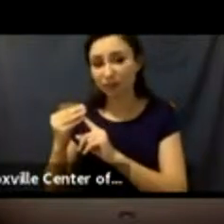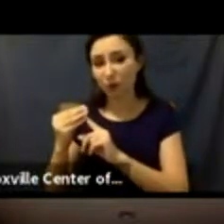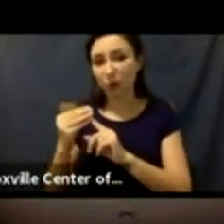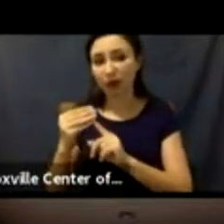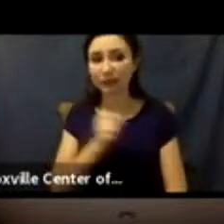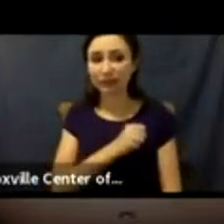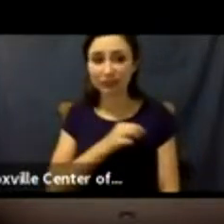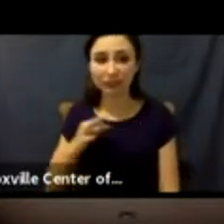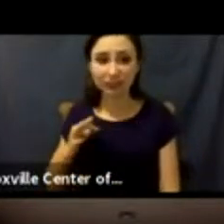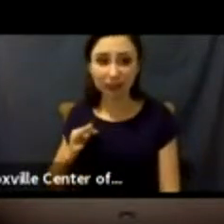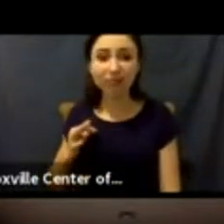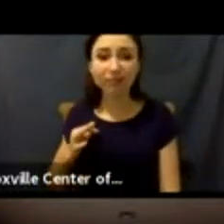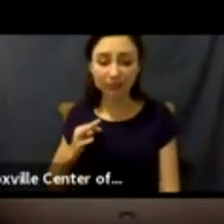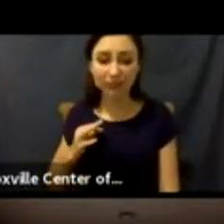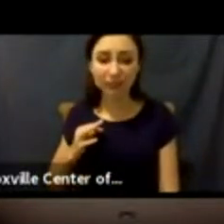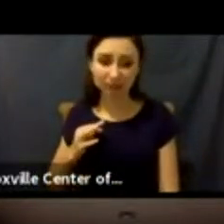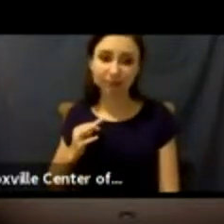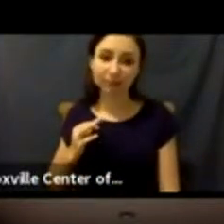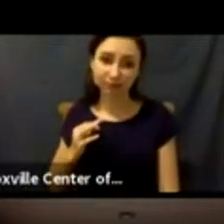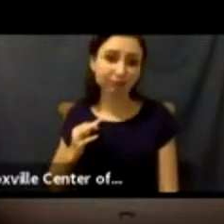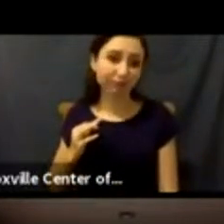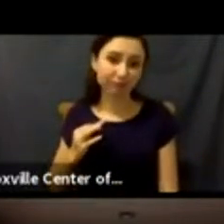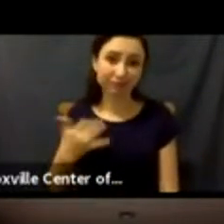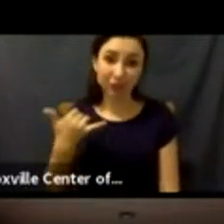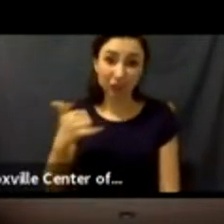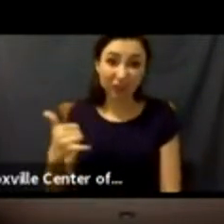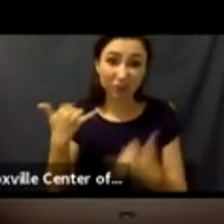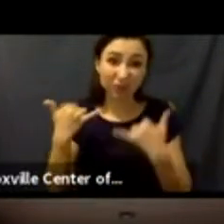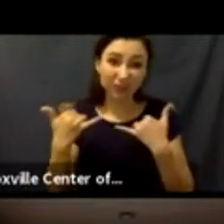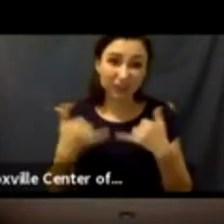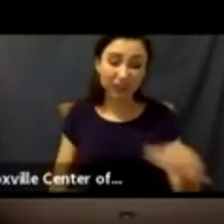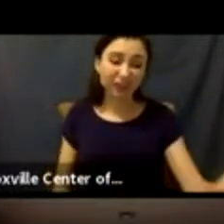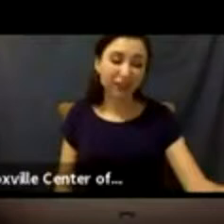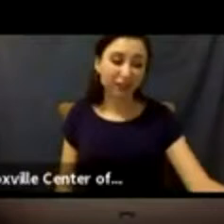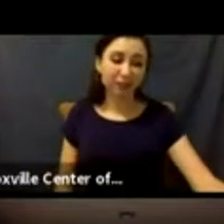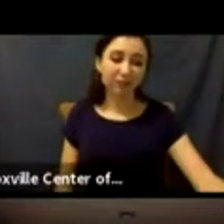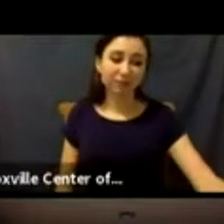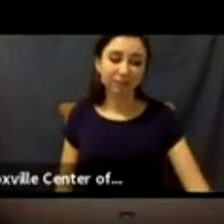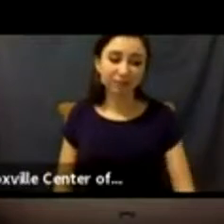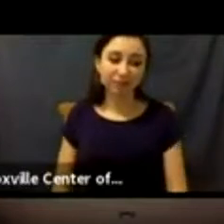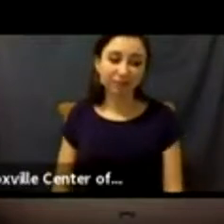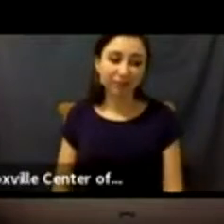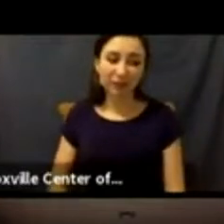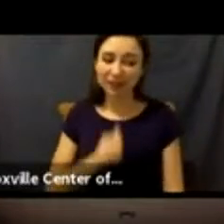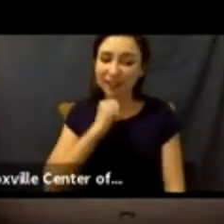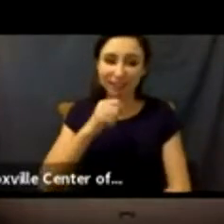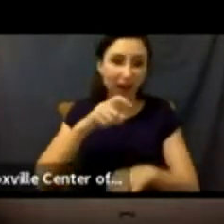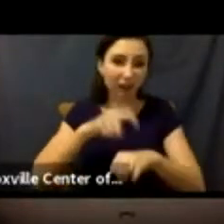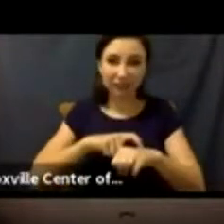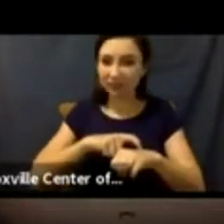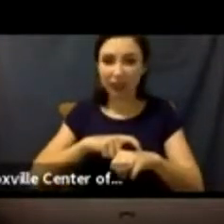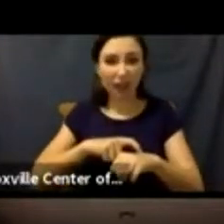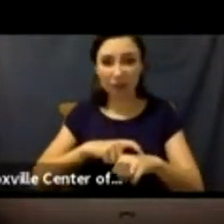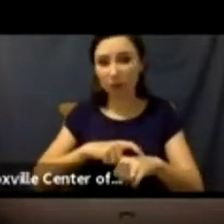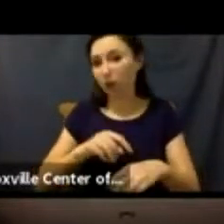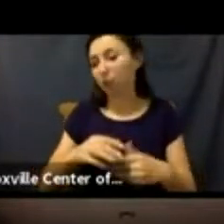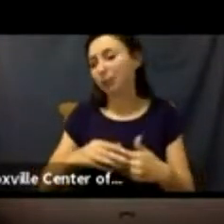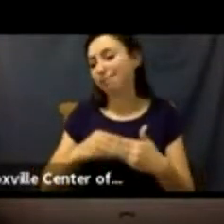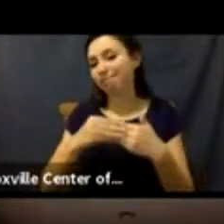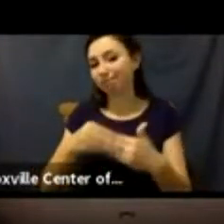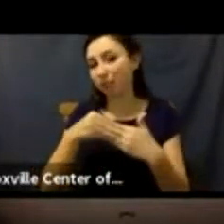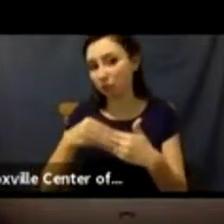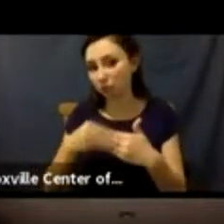staffing are yellow. So I'm not sure, it's certainly not a time we're going to be relaxing any